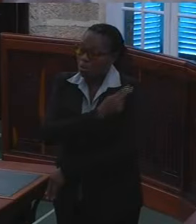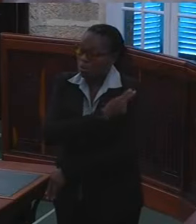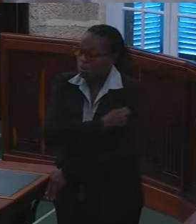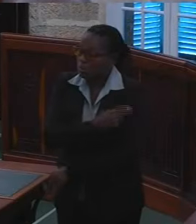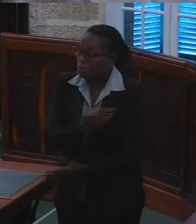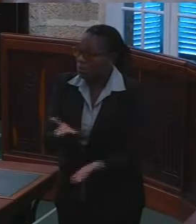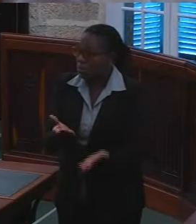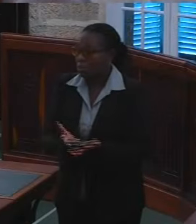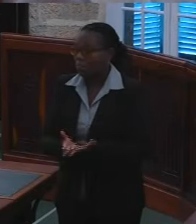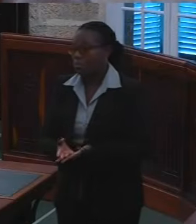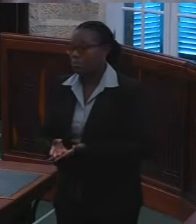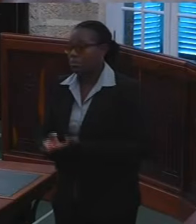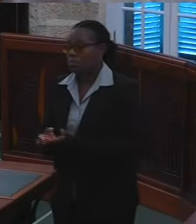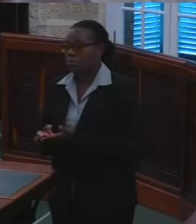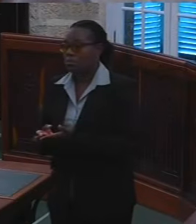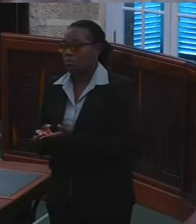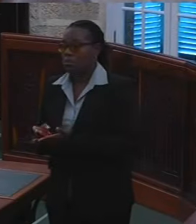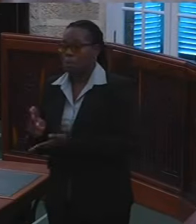She sees something that